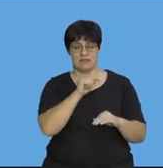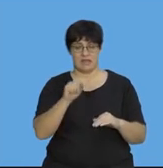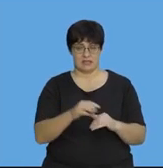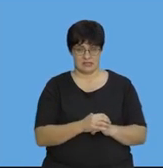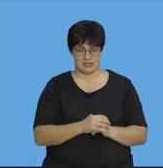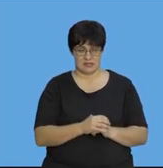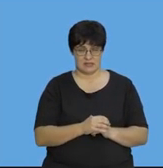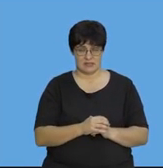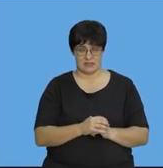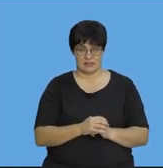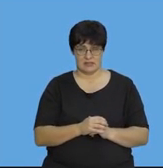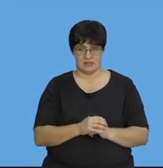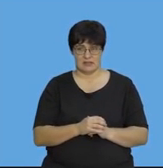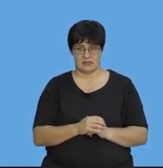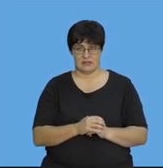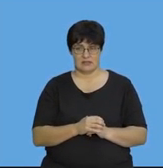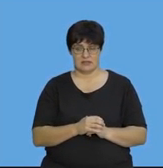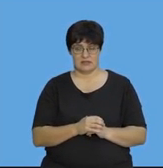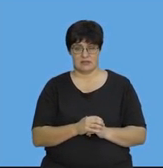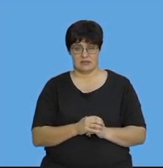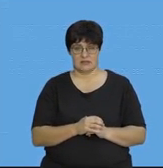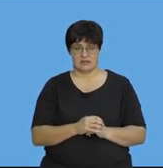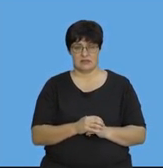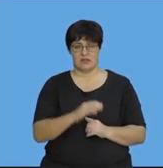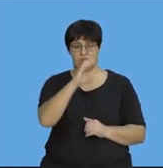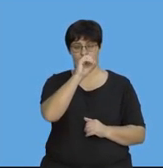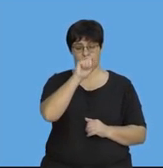I'm going to divide by